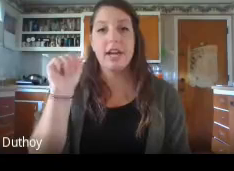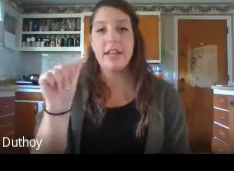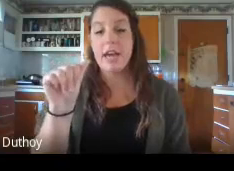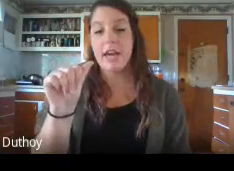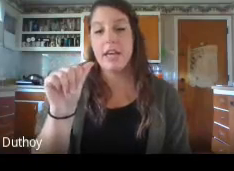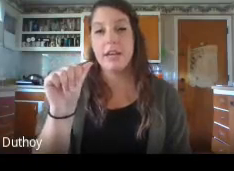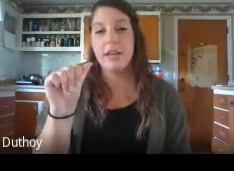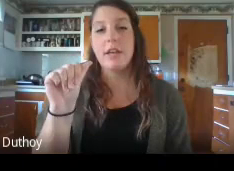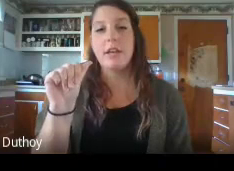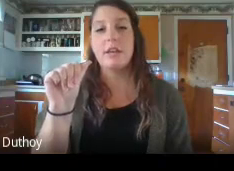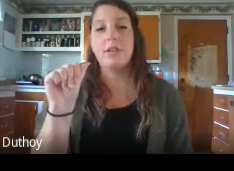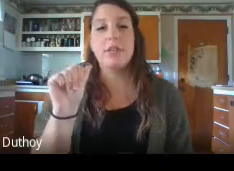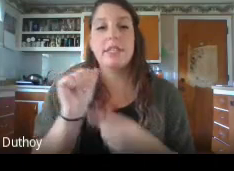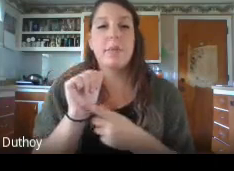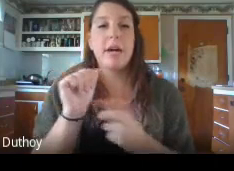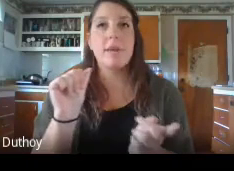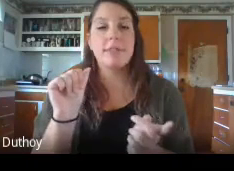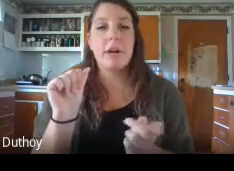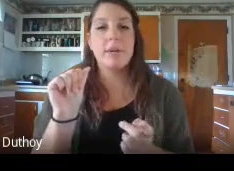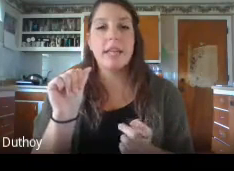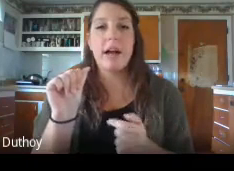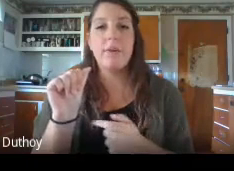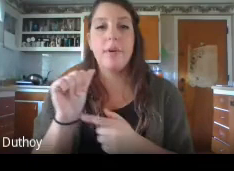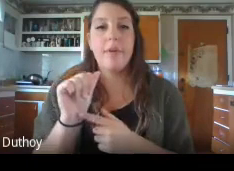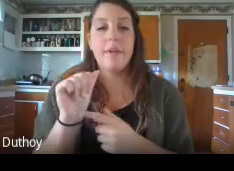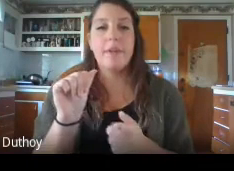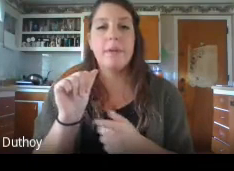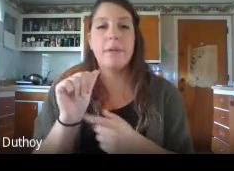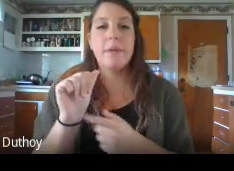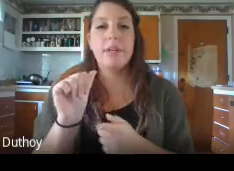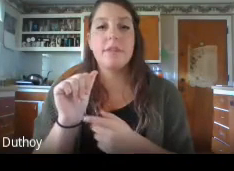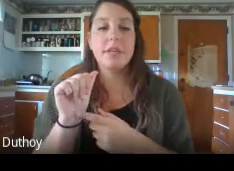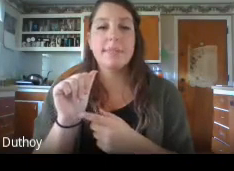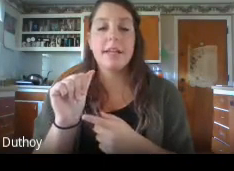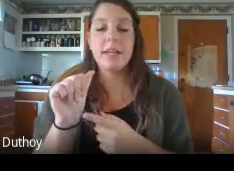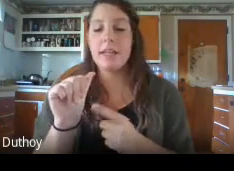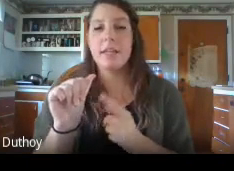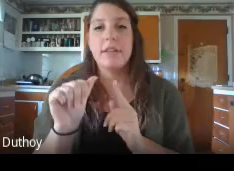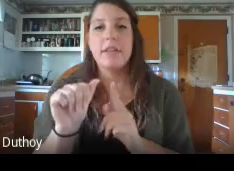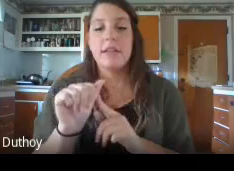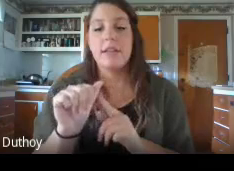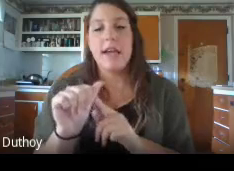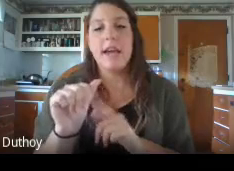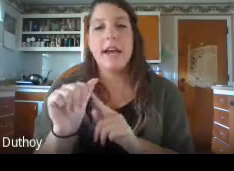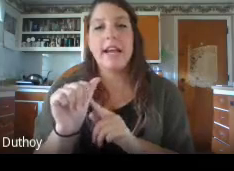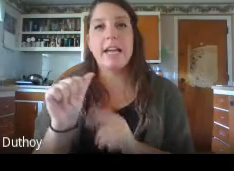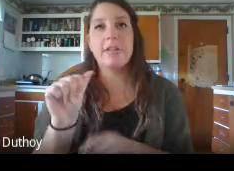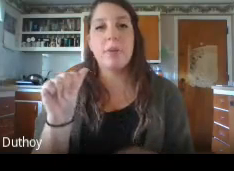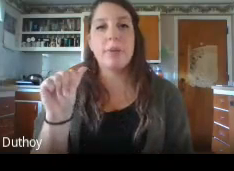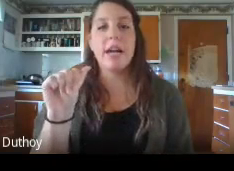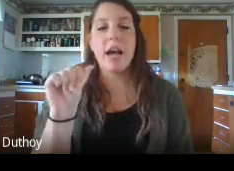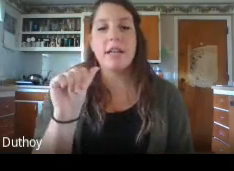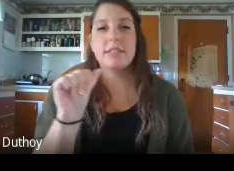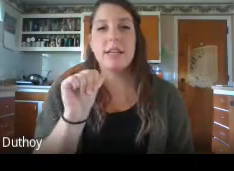So first we have an A. Notice that your palm is always out when your finger's spelling. A, I